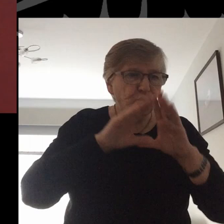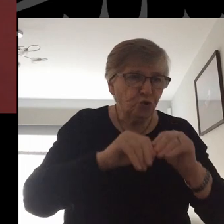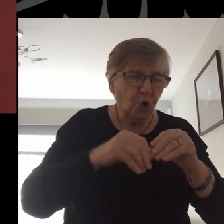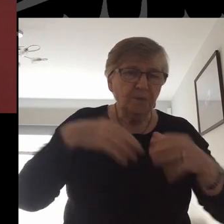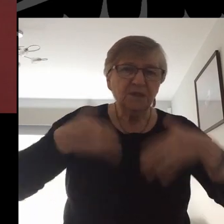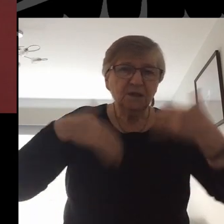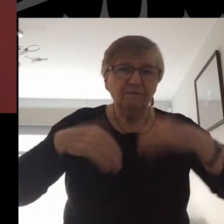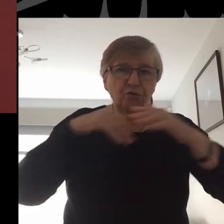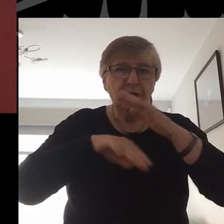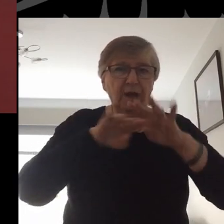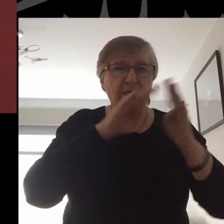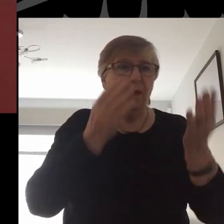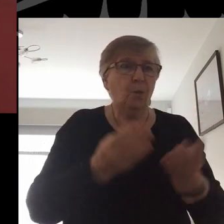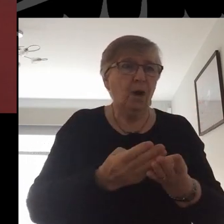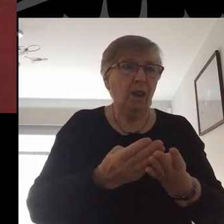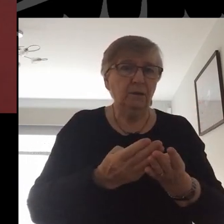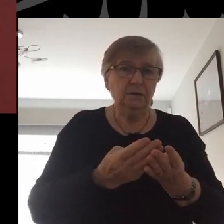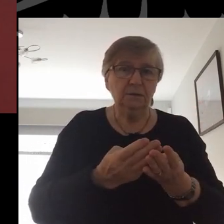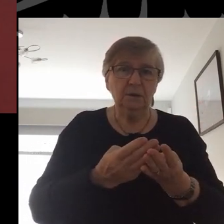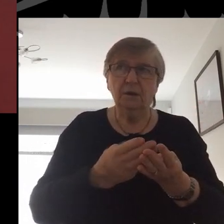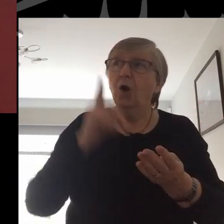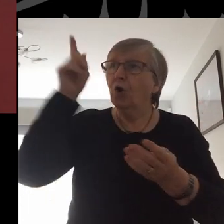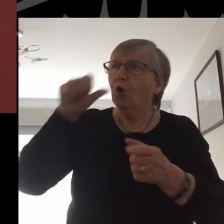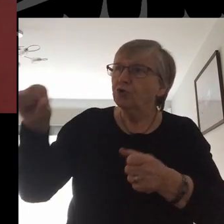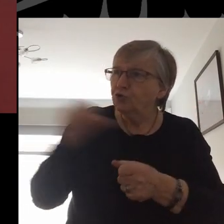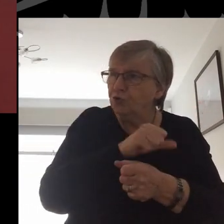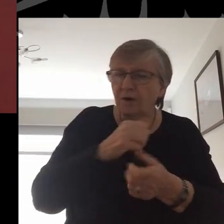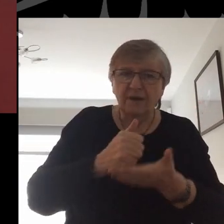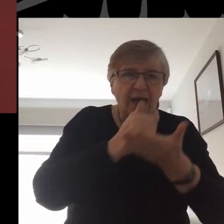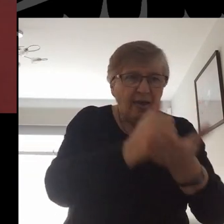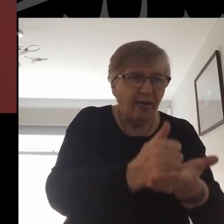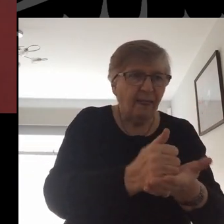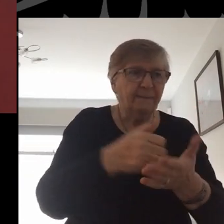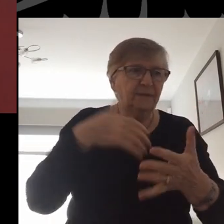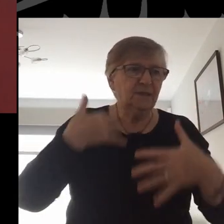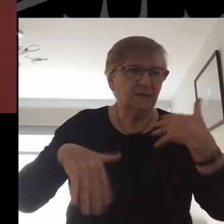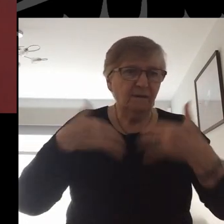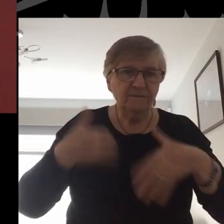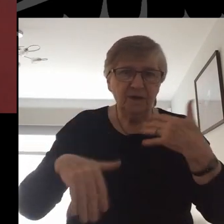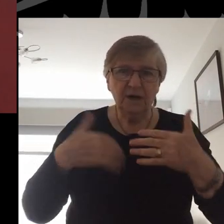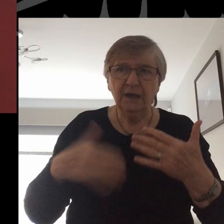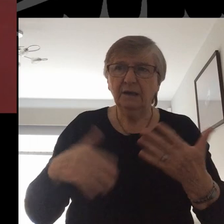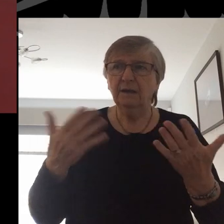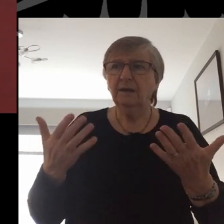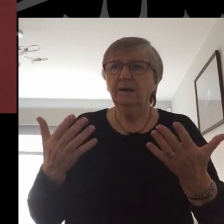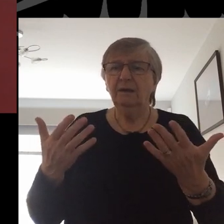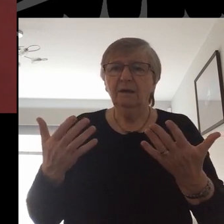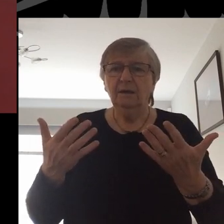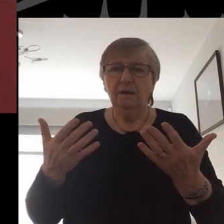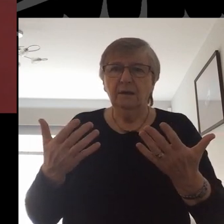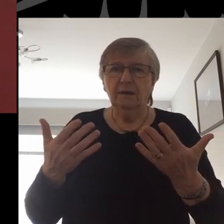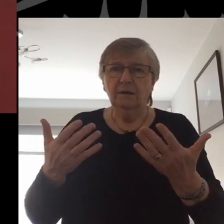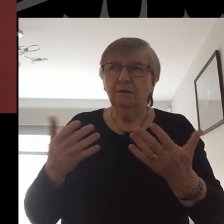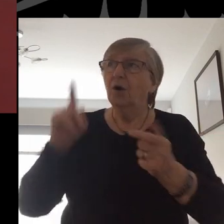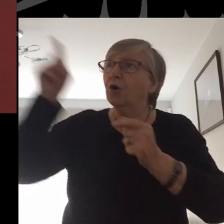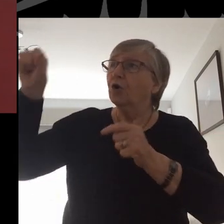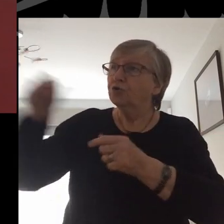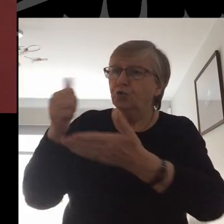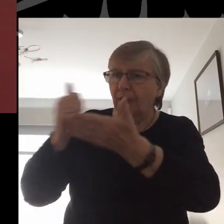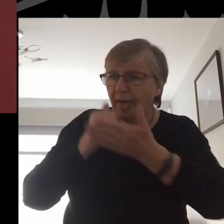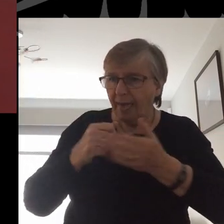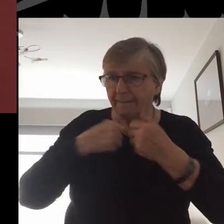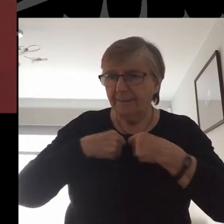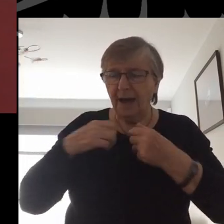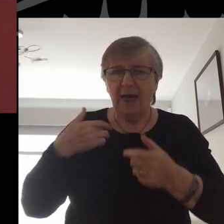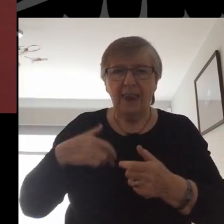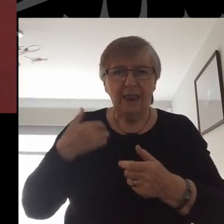this happening. If God was around and doing his work, then I wouldn't have such and such to put up with. And so therefore we have some kind